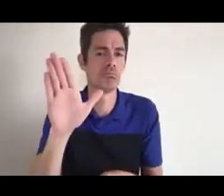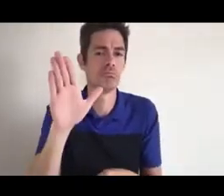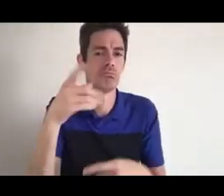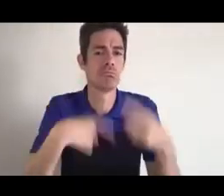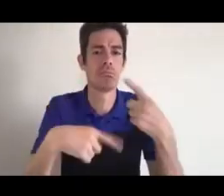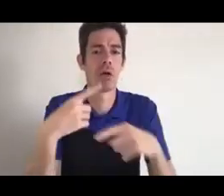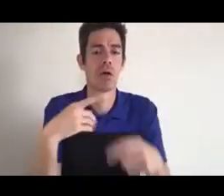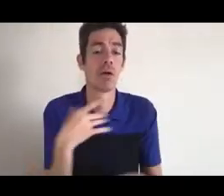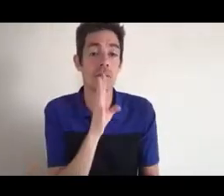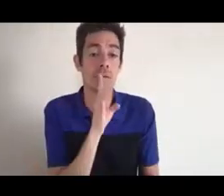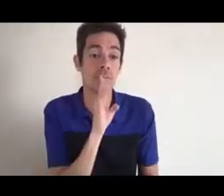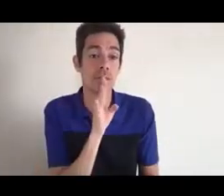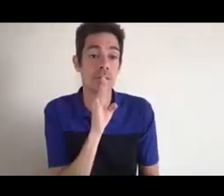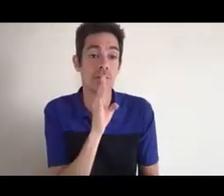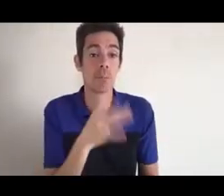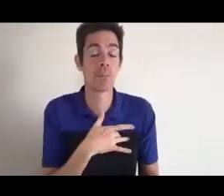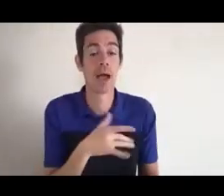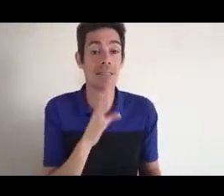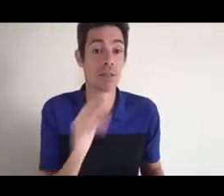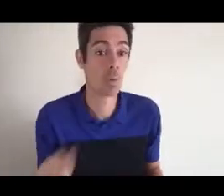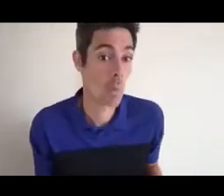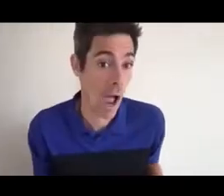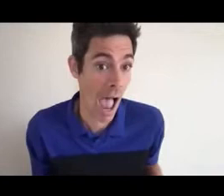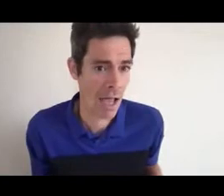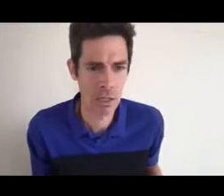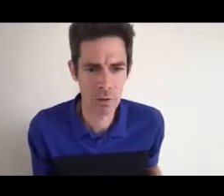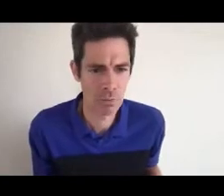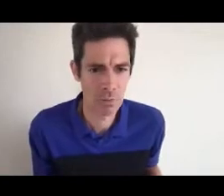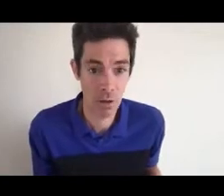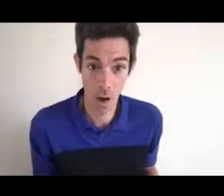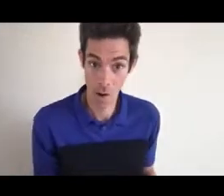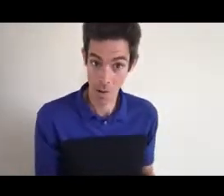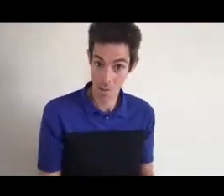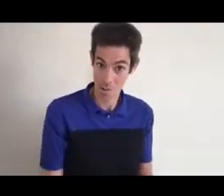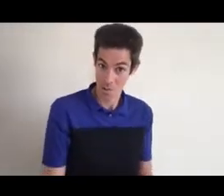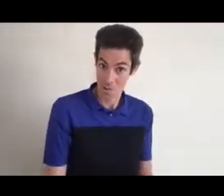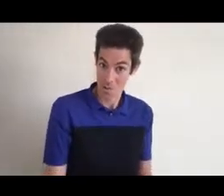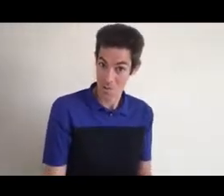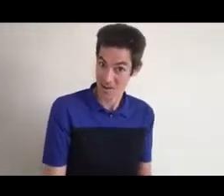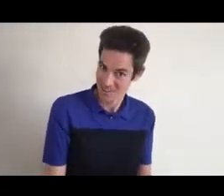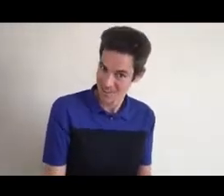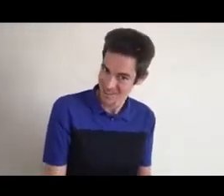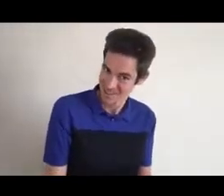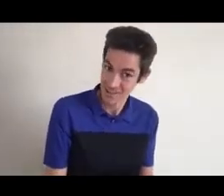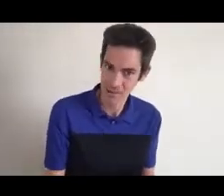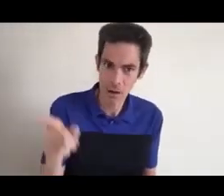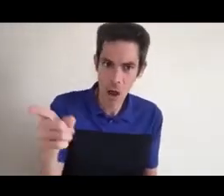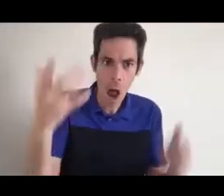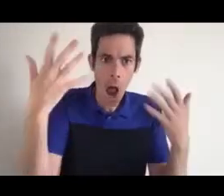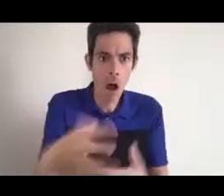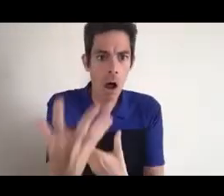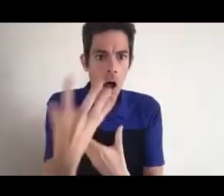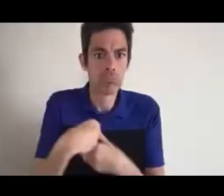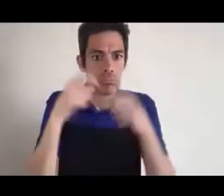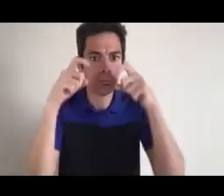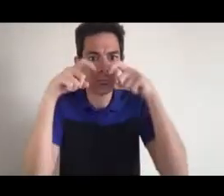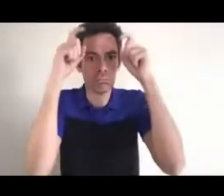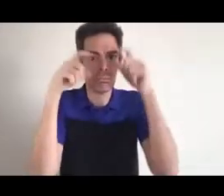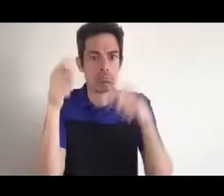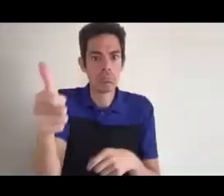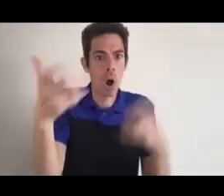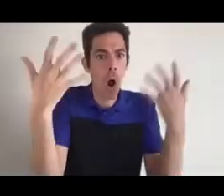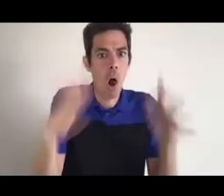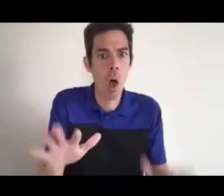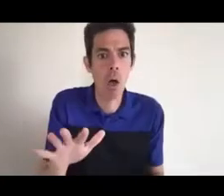I meet a person who doesn't know sign language, and in speaking, they typically will use facial expressions